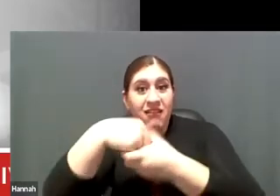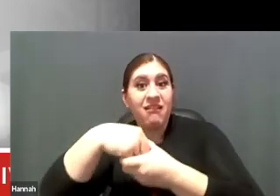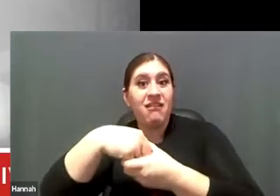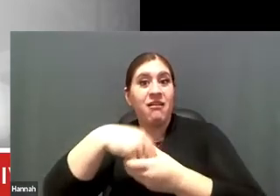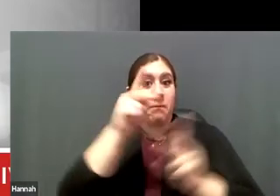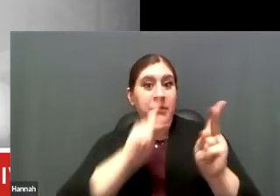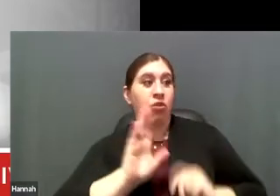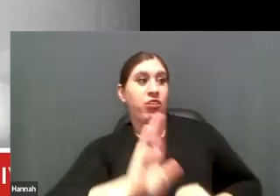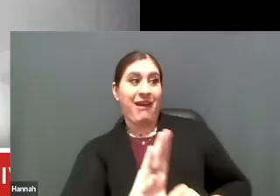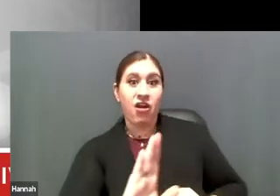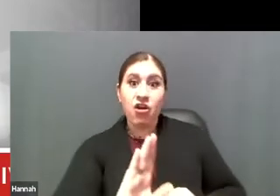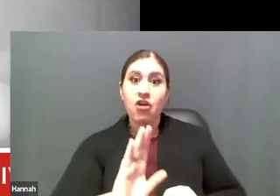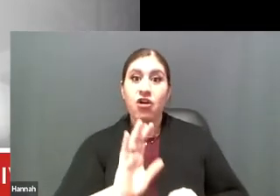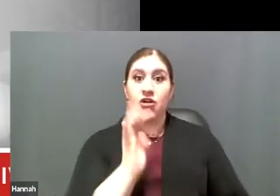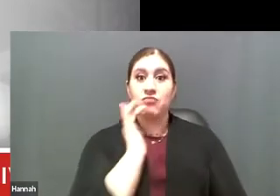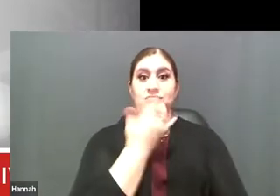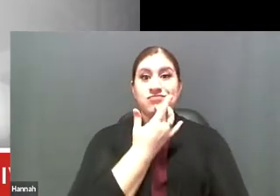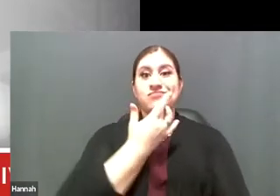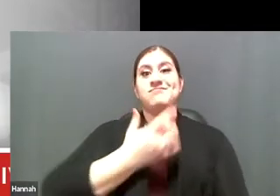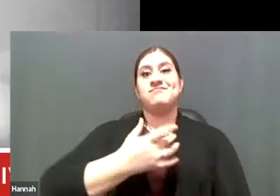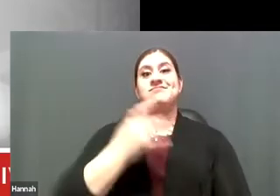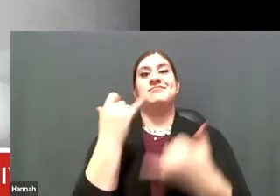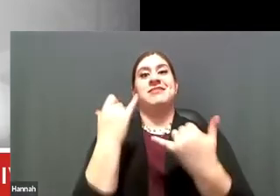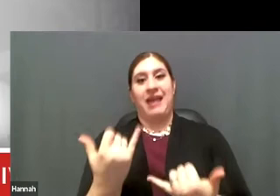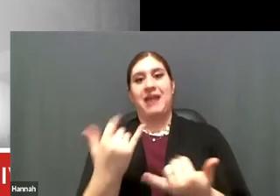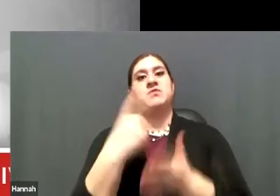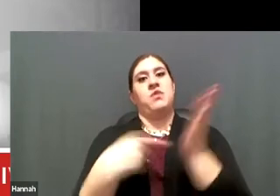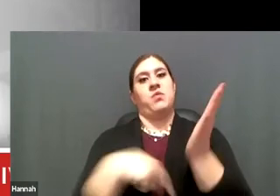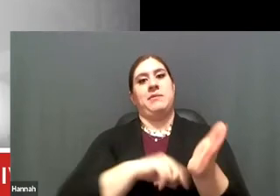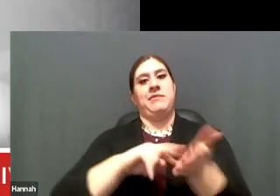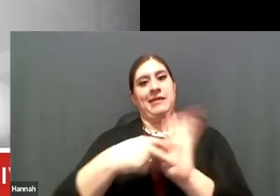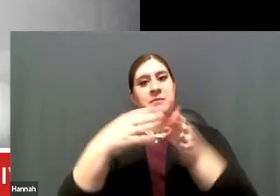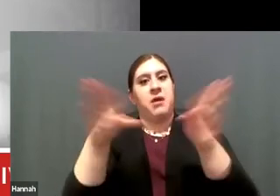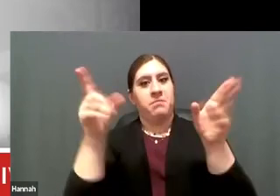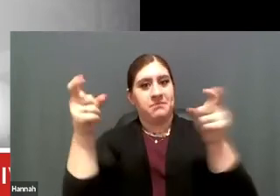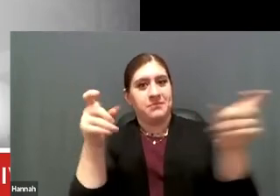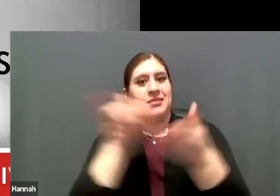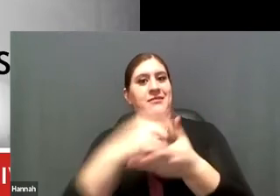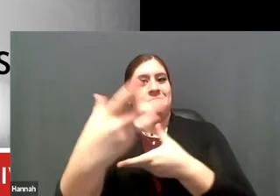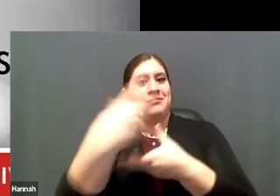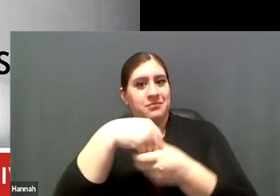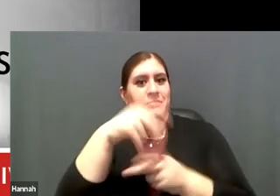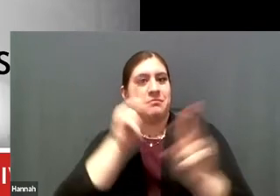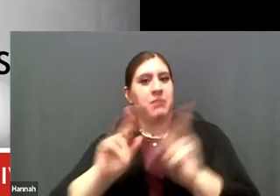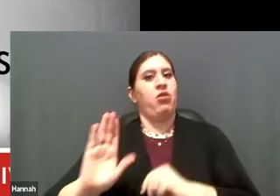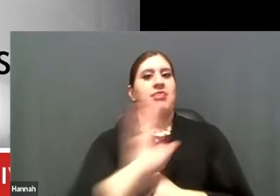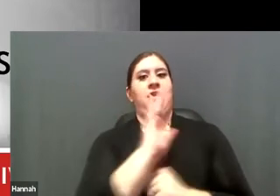people? And so that's what we're talking about when we talk about public administration, implementation of the will of the people.